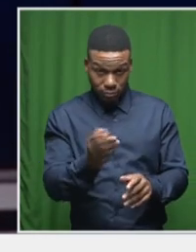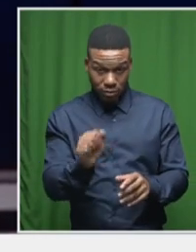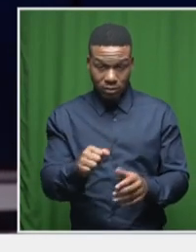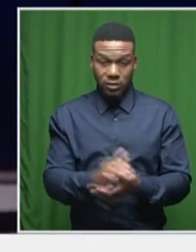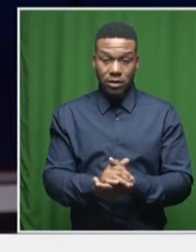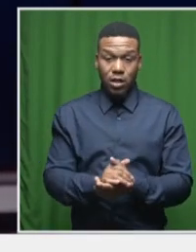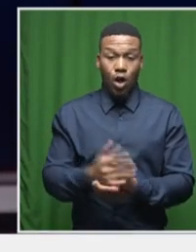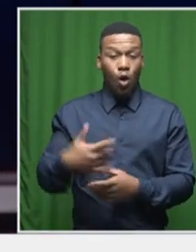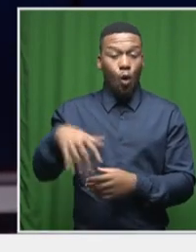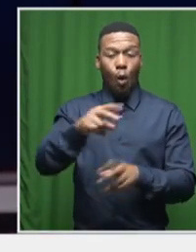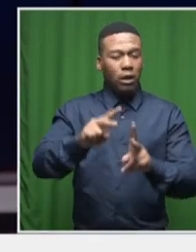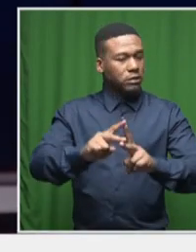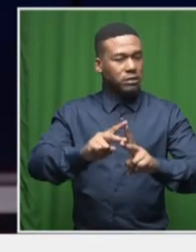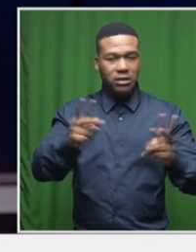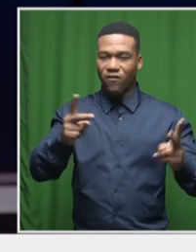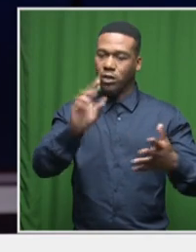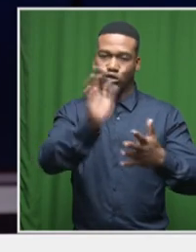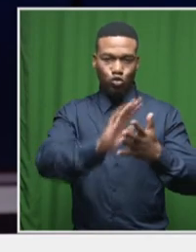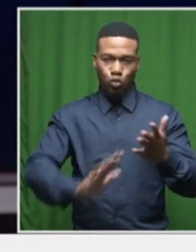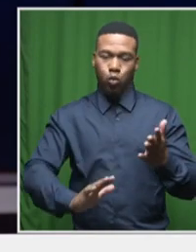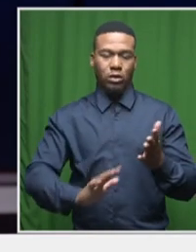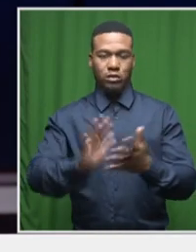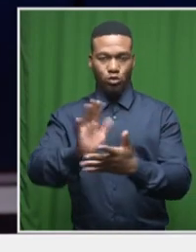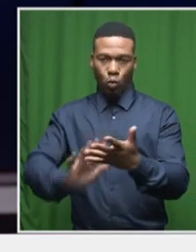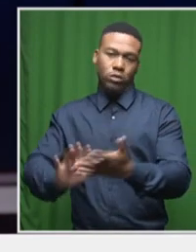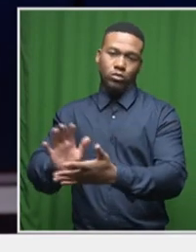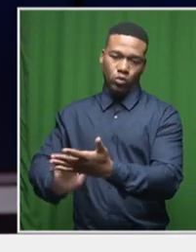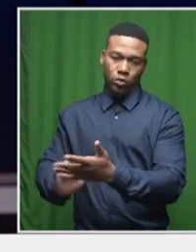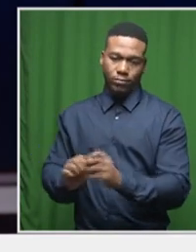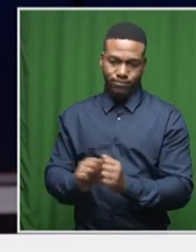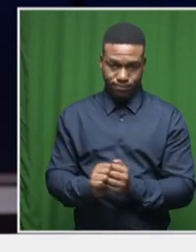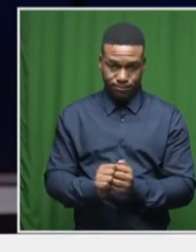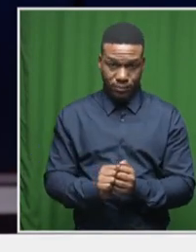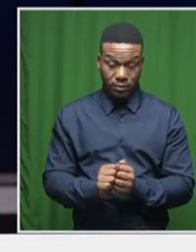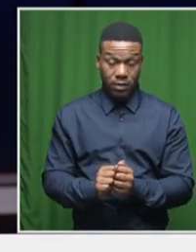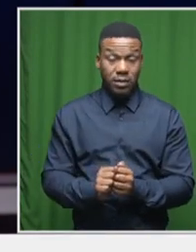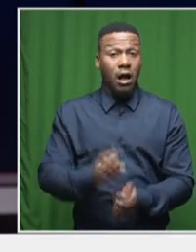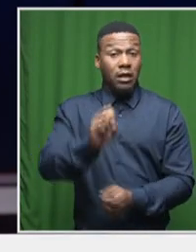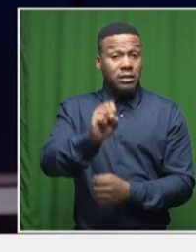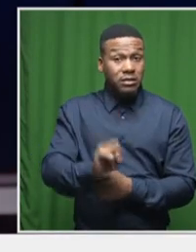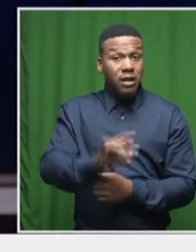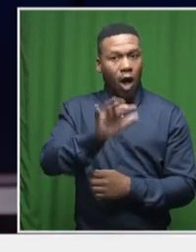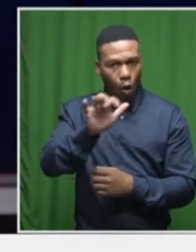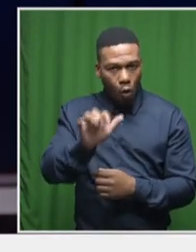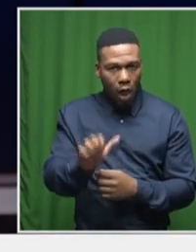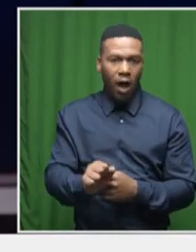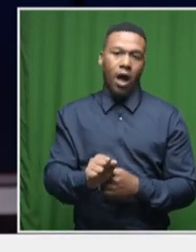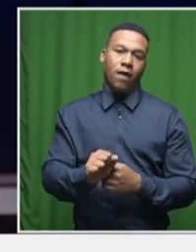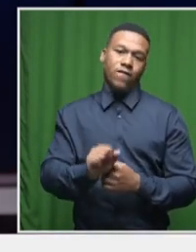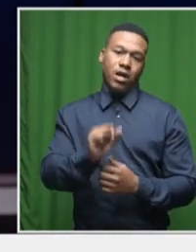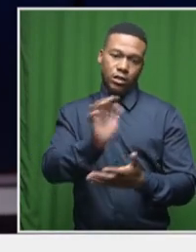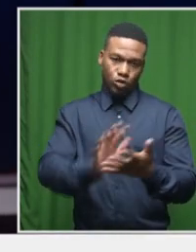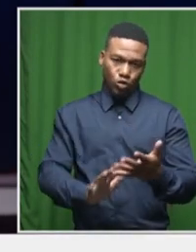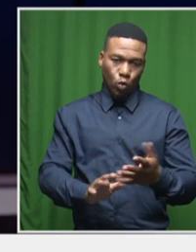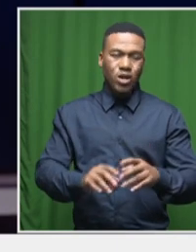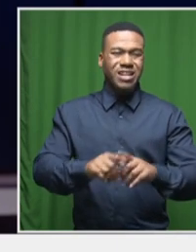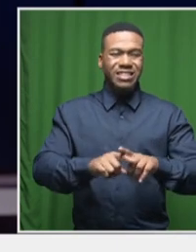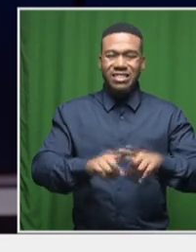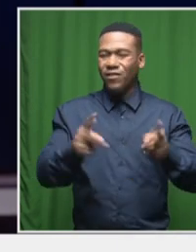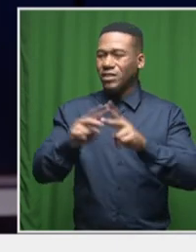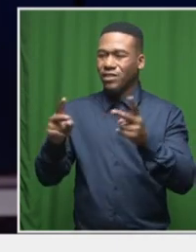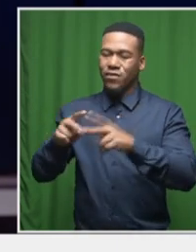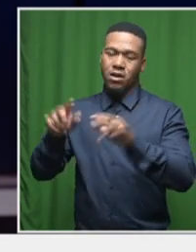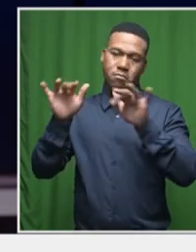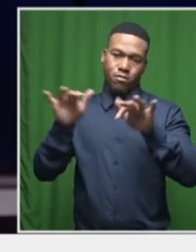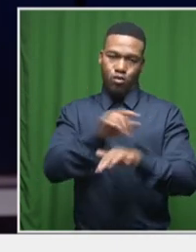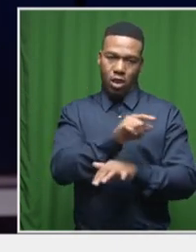all of them are telling a different story in this case. And this is a South African story from different individuals. So they are